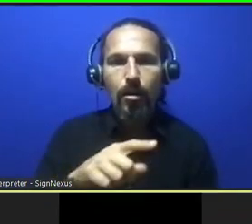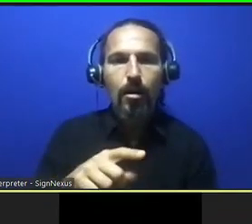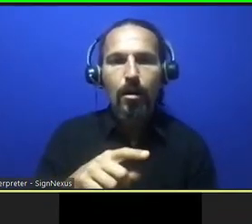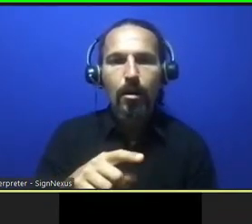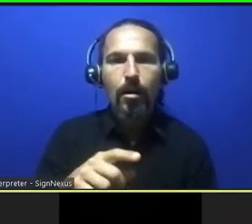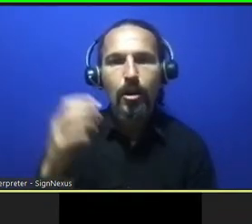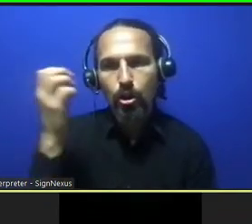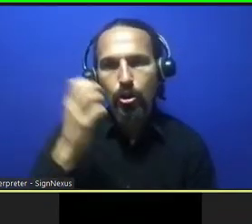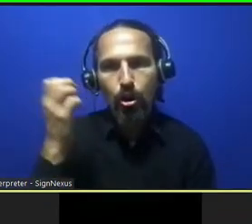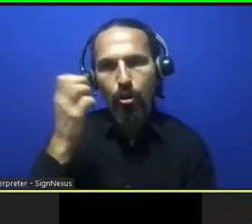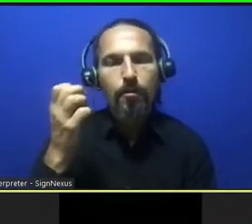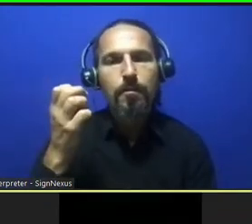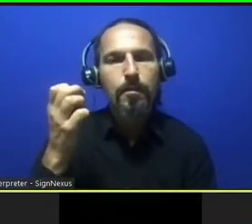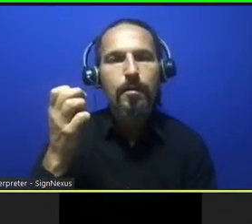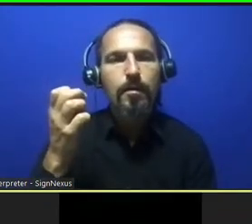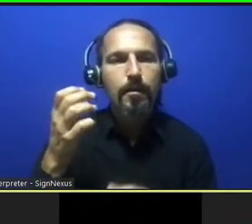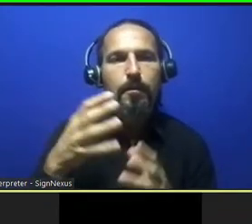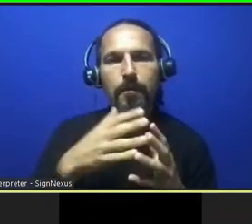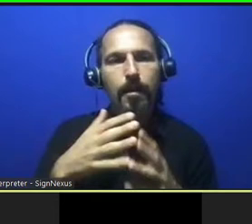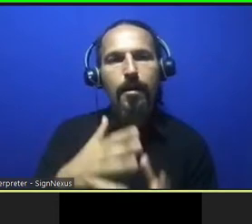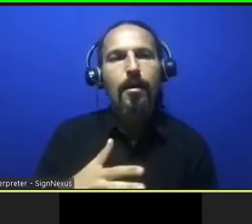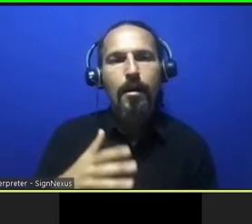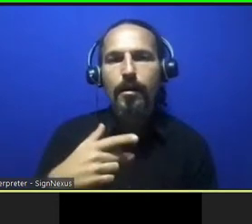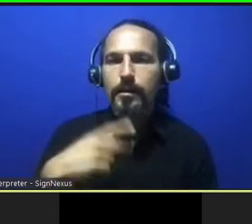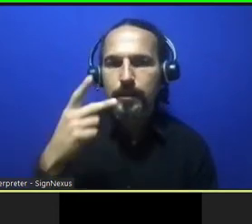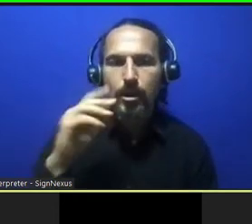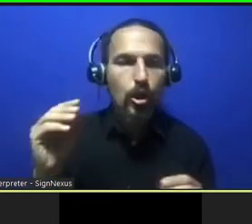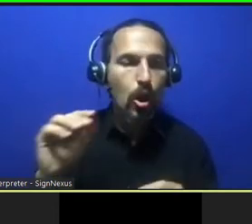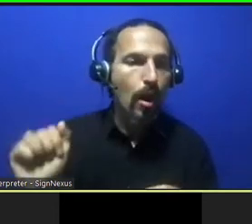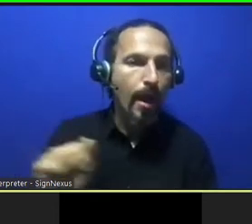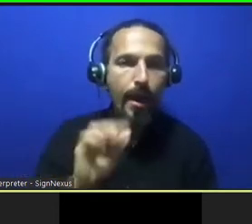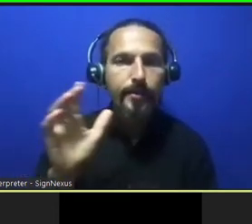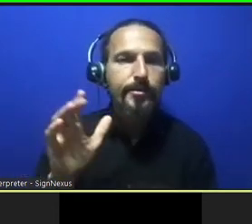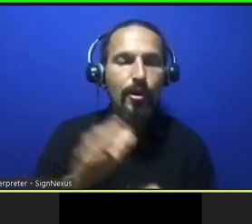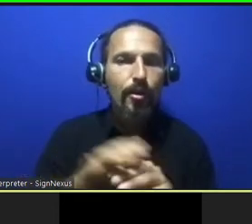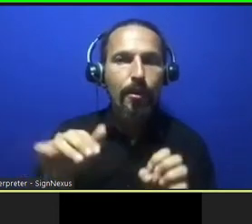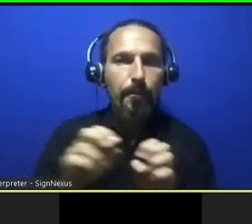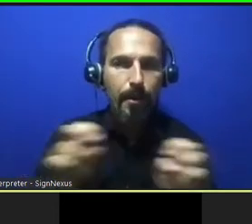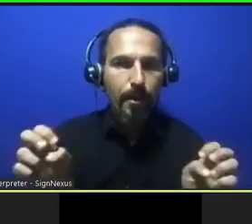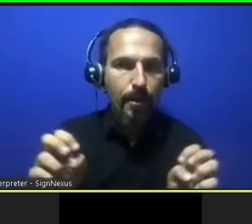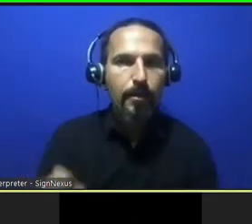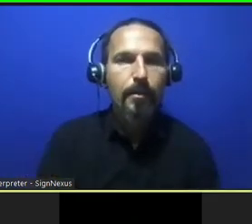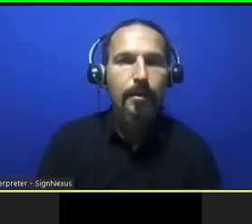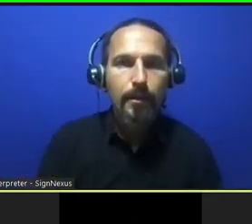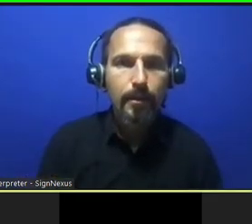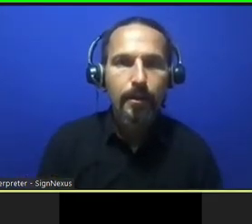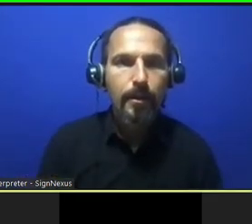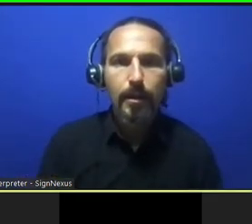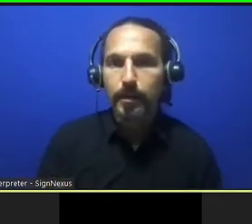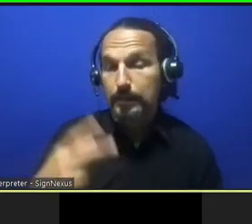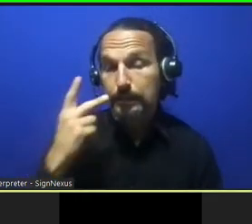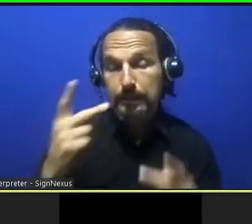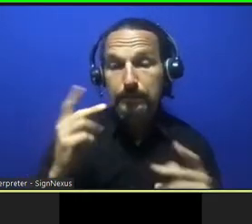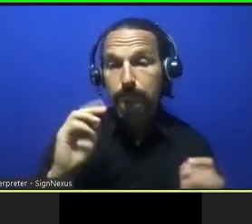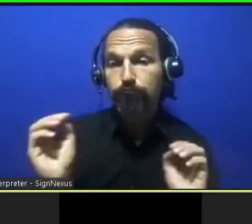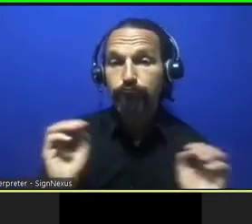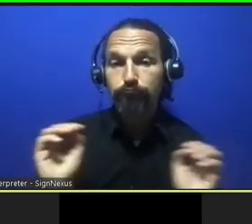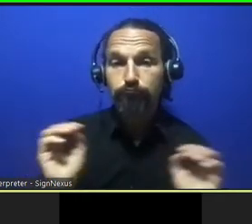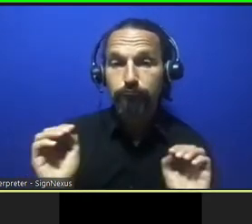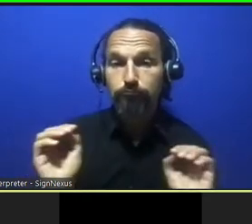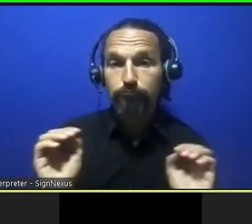american all right i don't see no asian america on a path i don't see it i don't see you